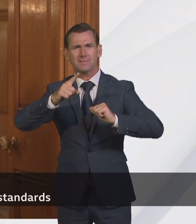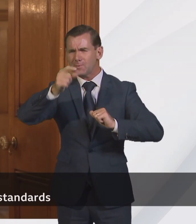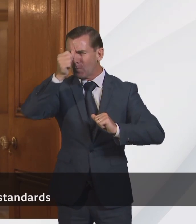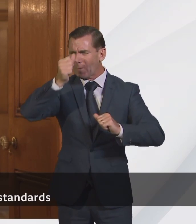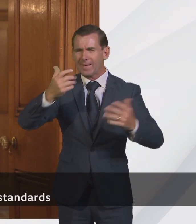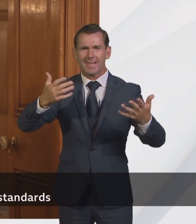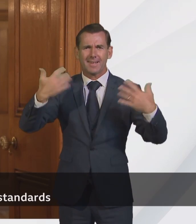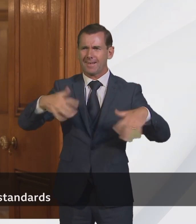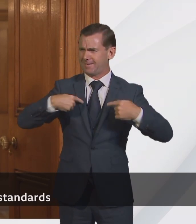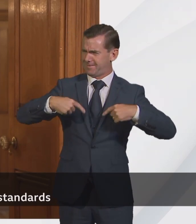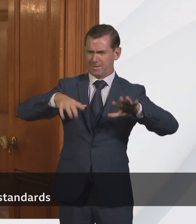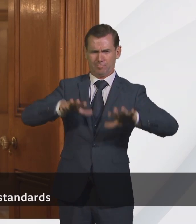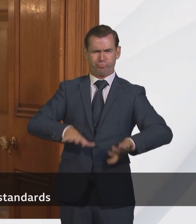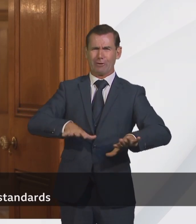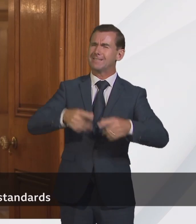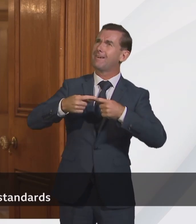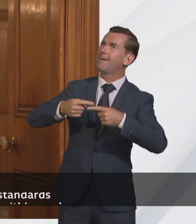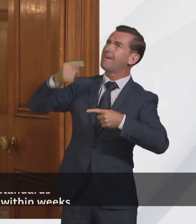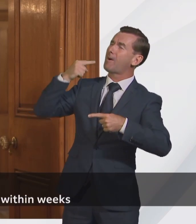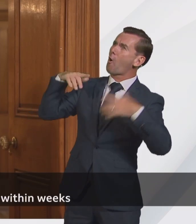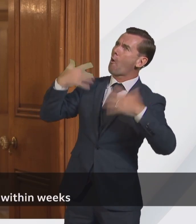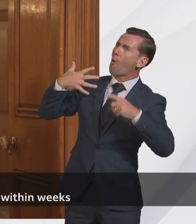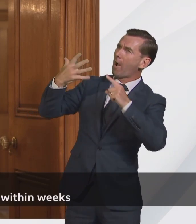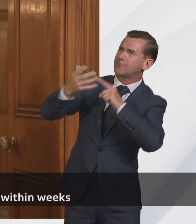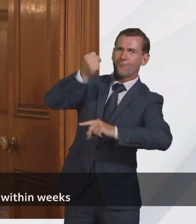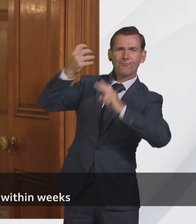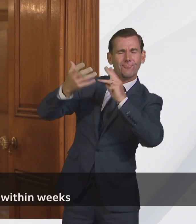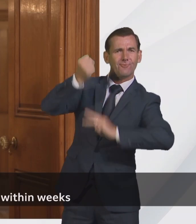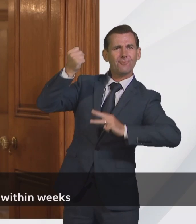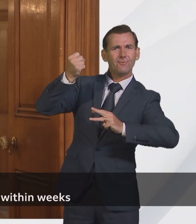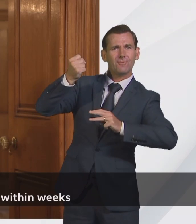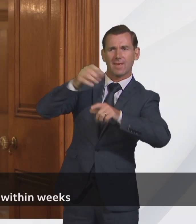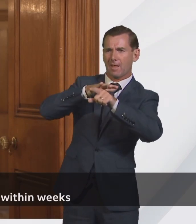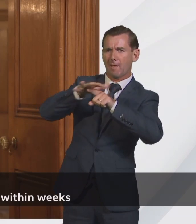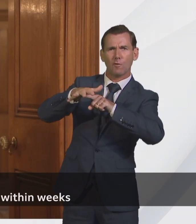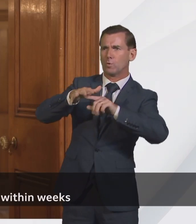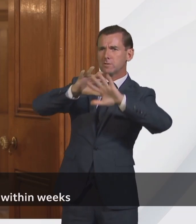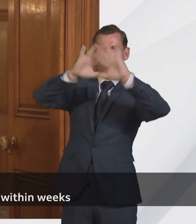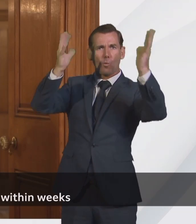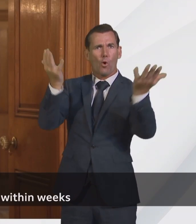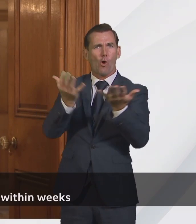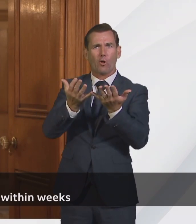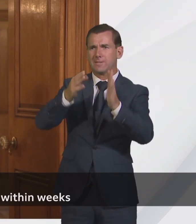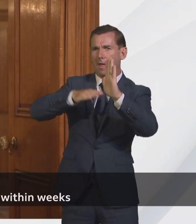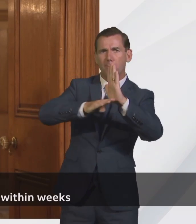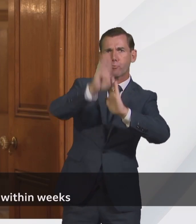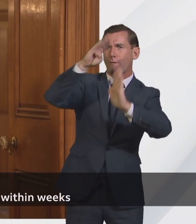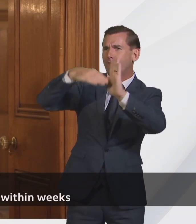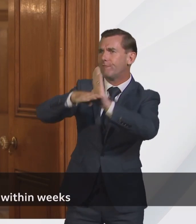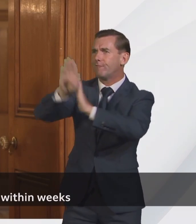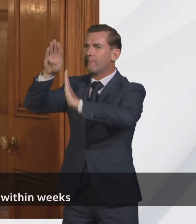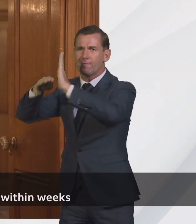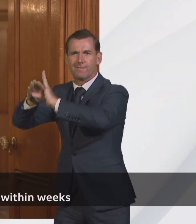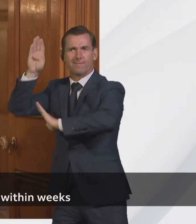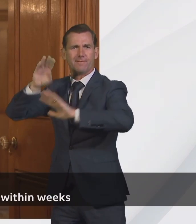Charities have welcomed this and called for it to extend beyond the coronavirus crisis. So I wanted to ask you whether you would potentially